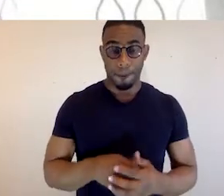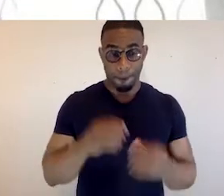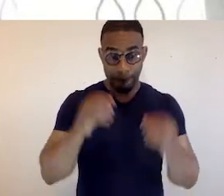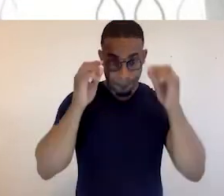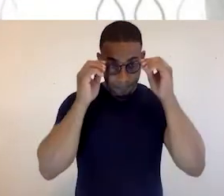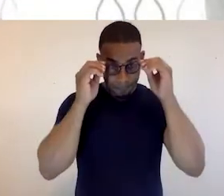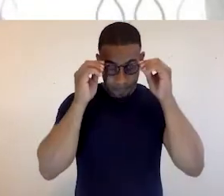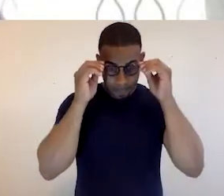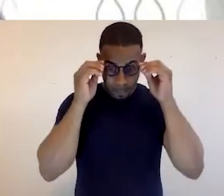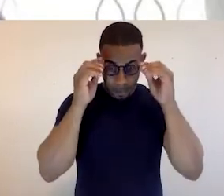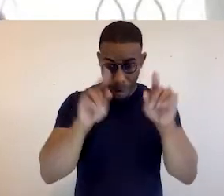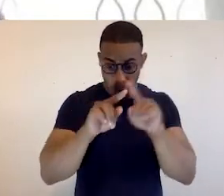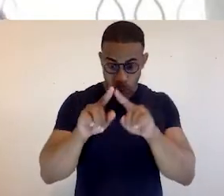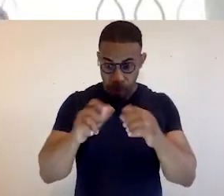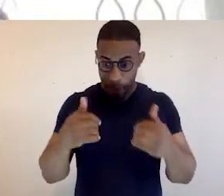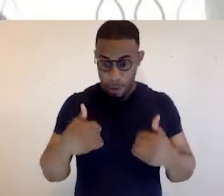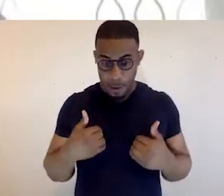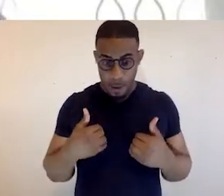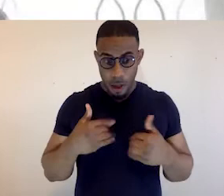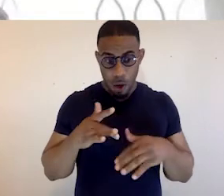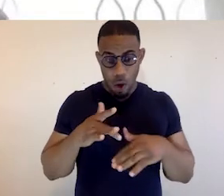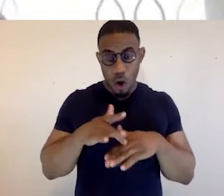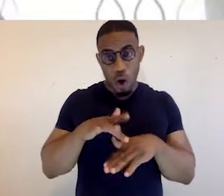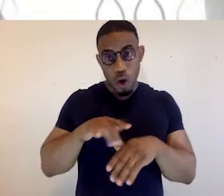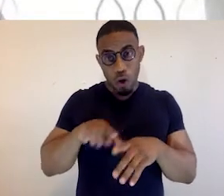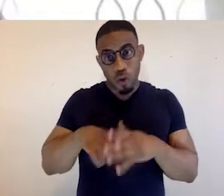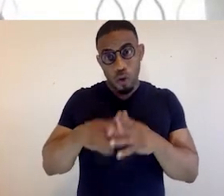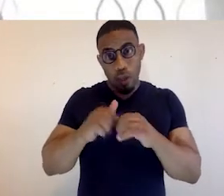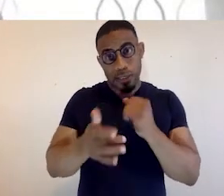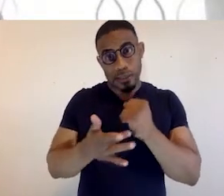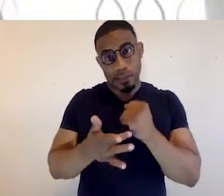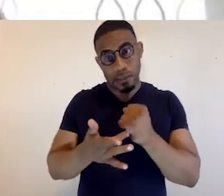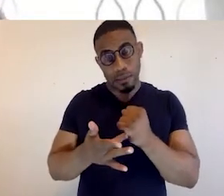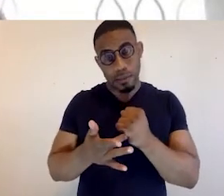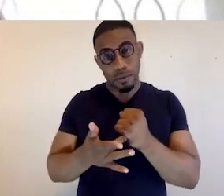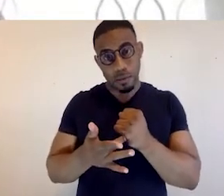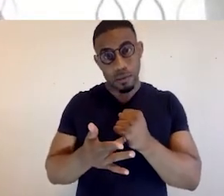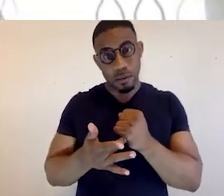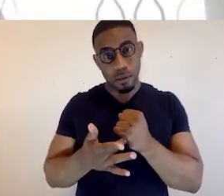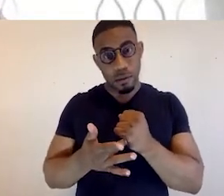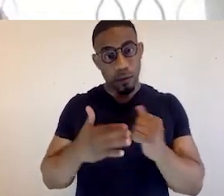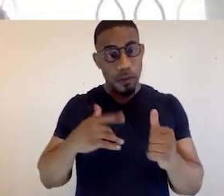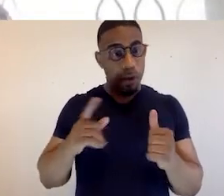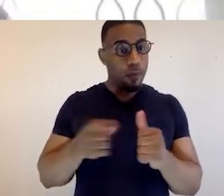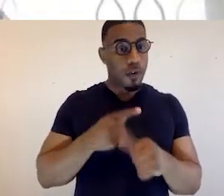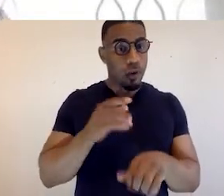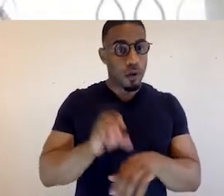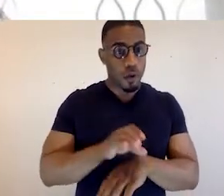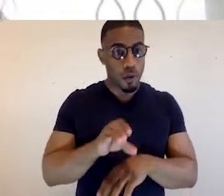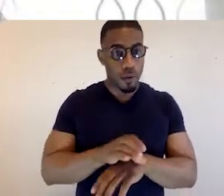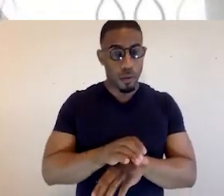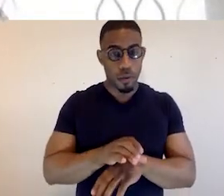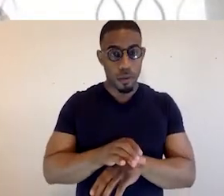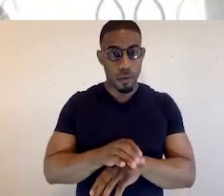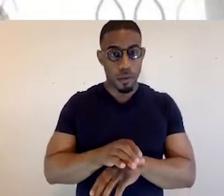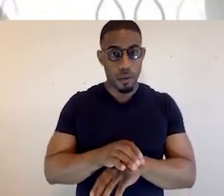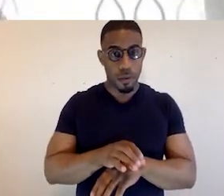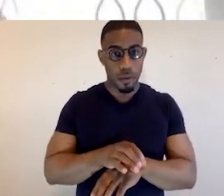Um, I also had an early start in tech. My first computer